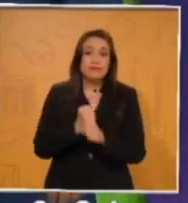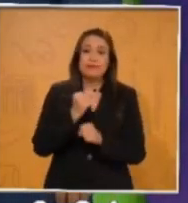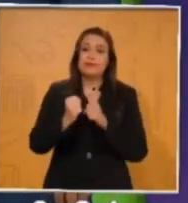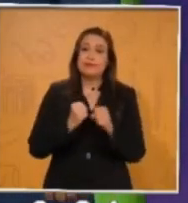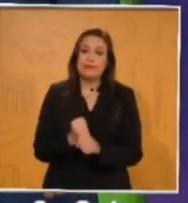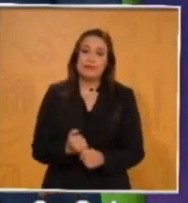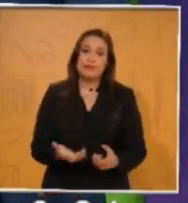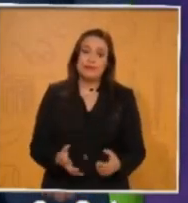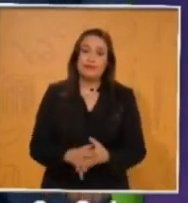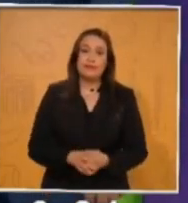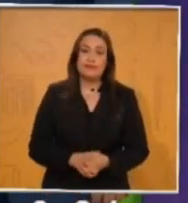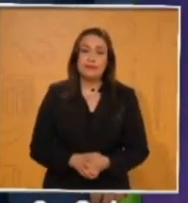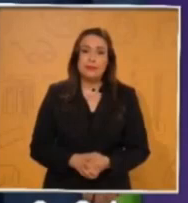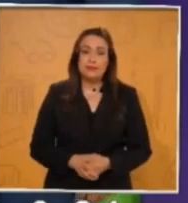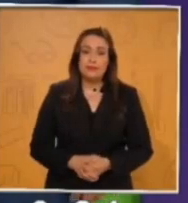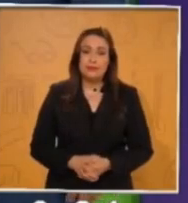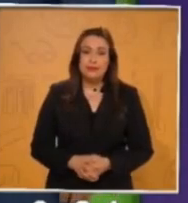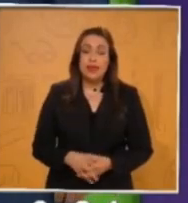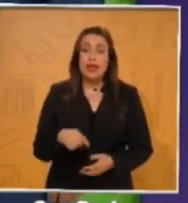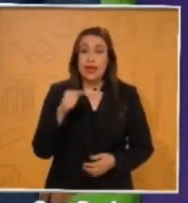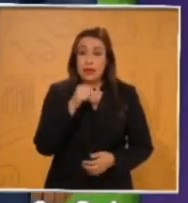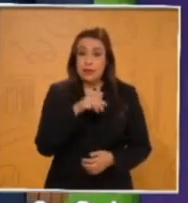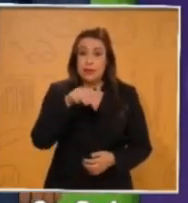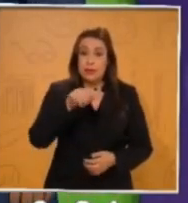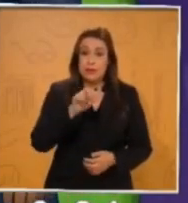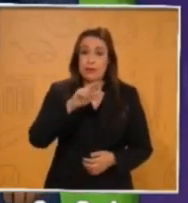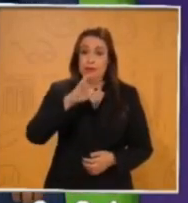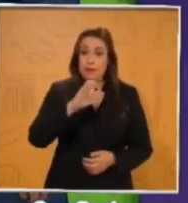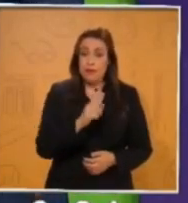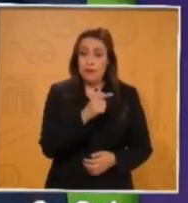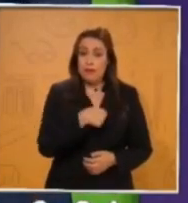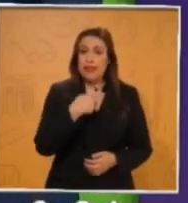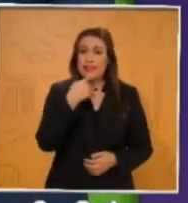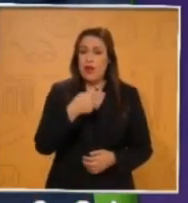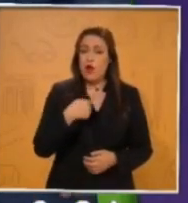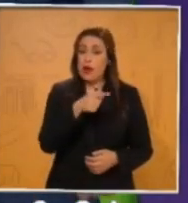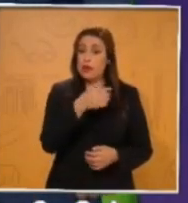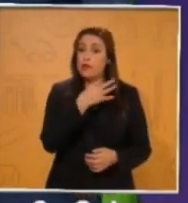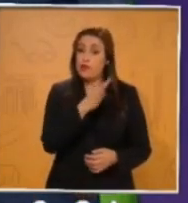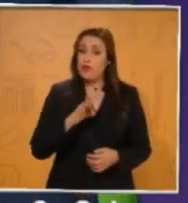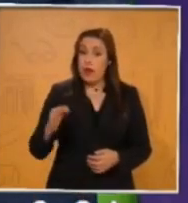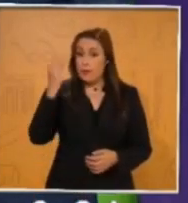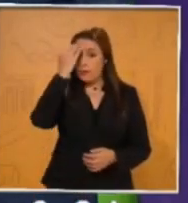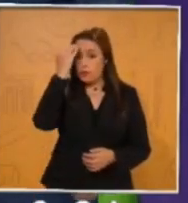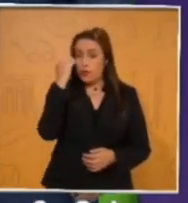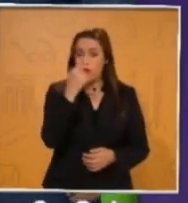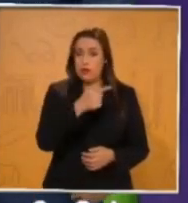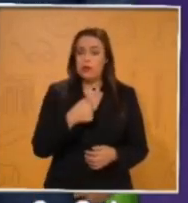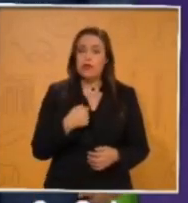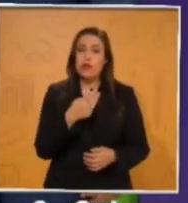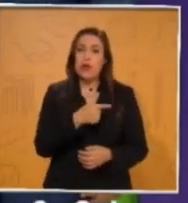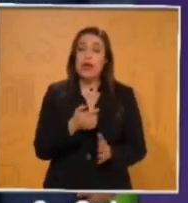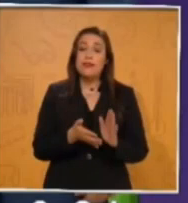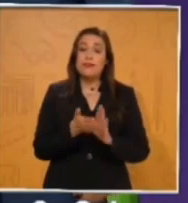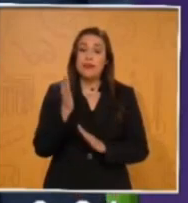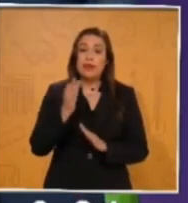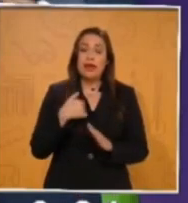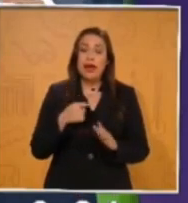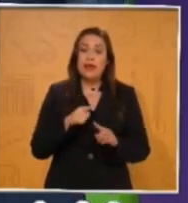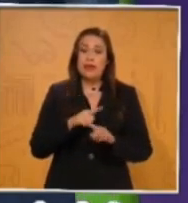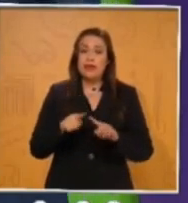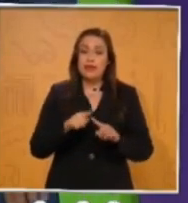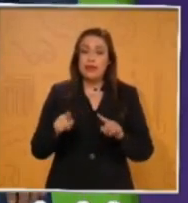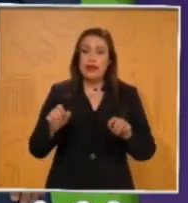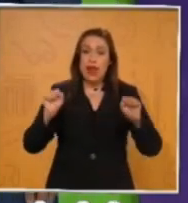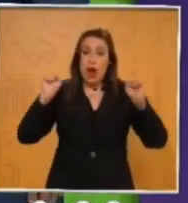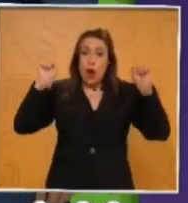Michael Phelps, a very famous athlete, swam in the Olympic Games. And actually,